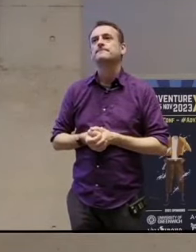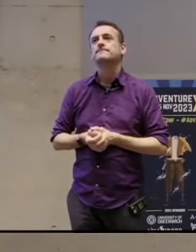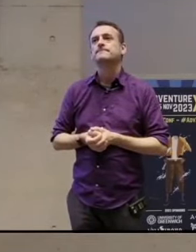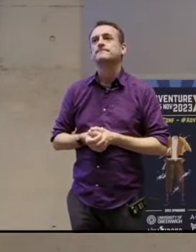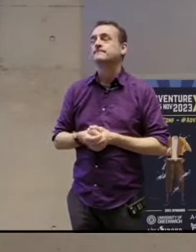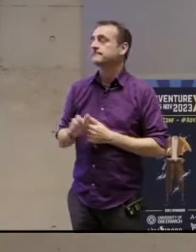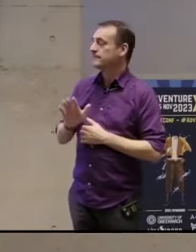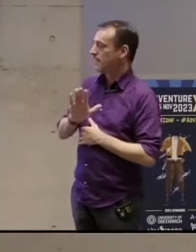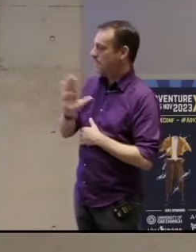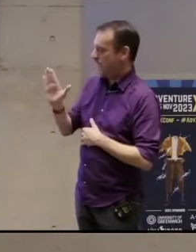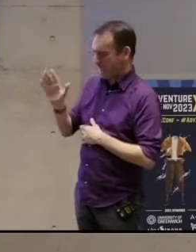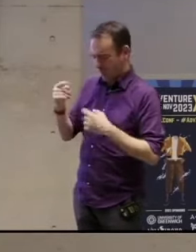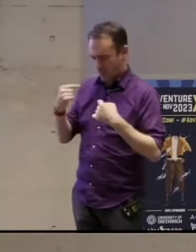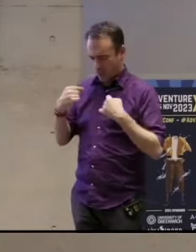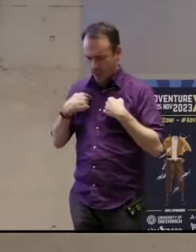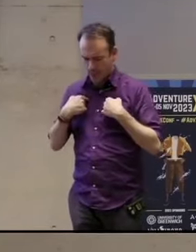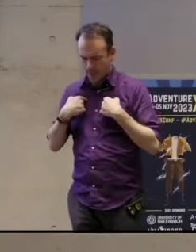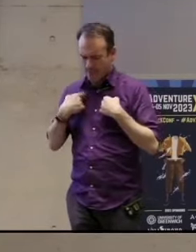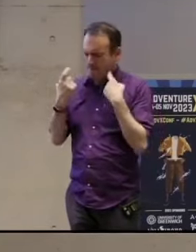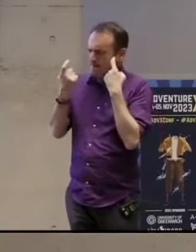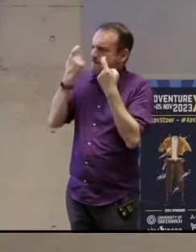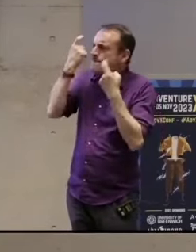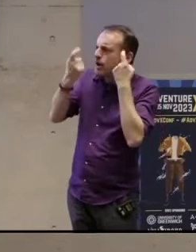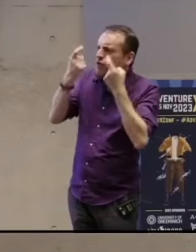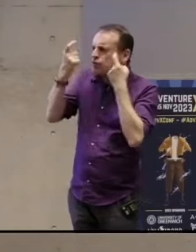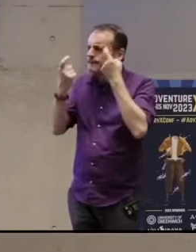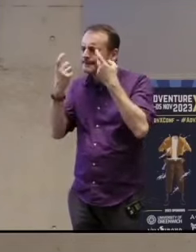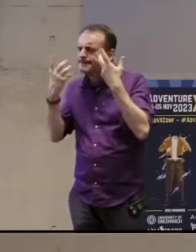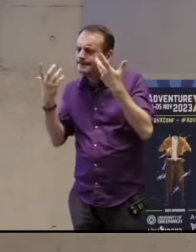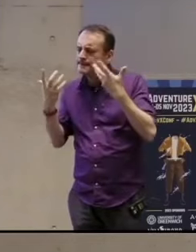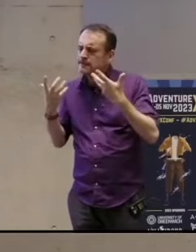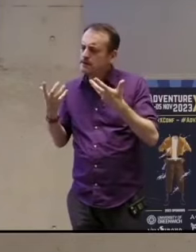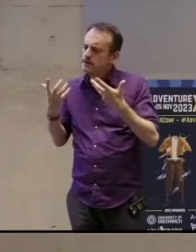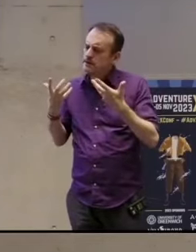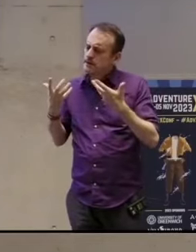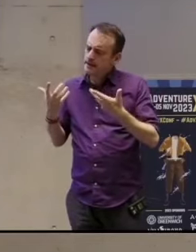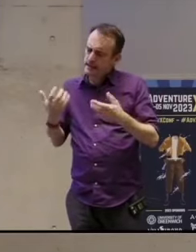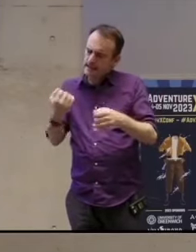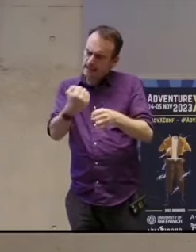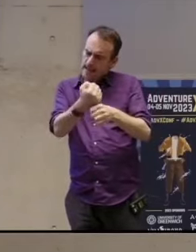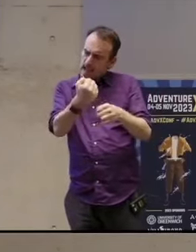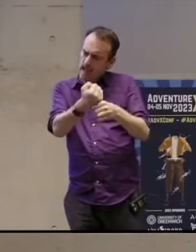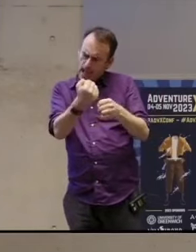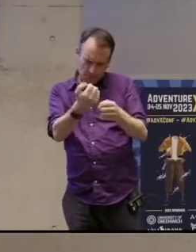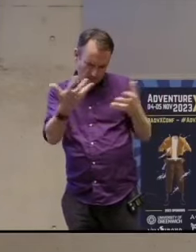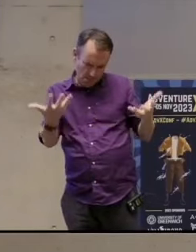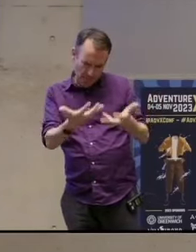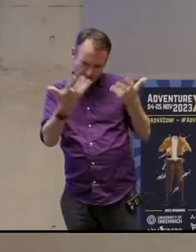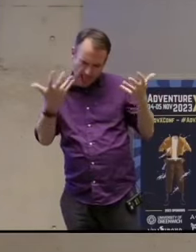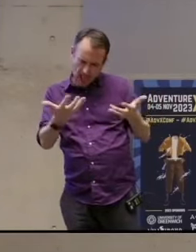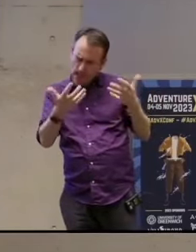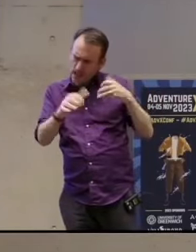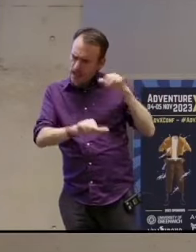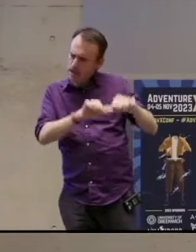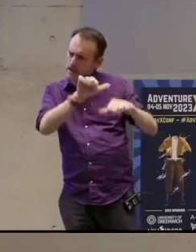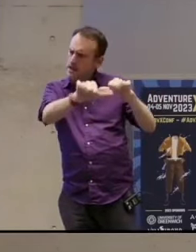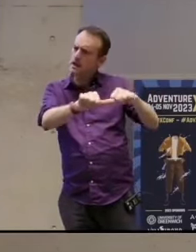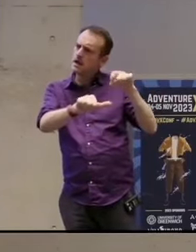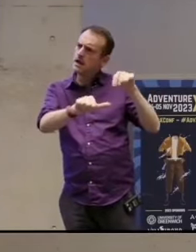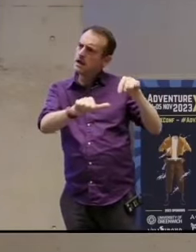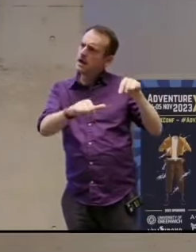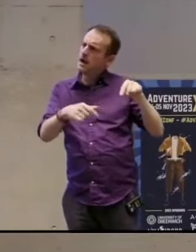Hi, I'm curious about thinking about the gameplay, and I'm curious how you go